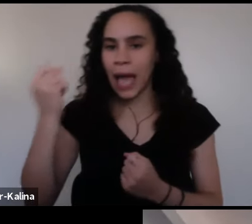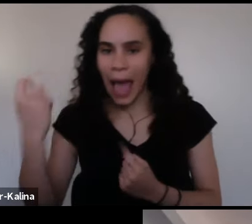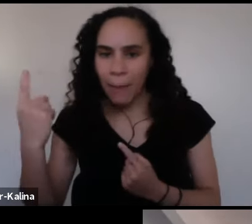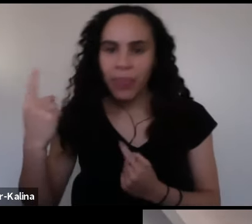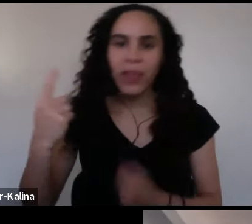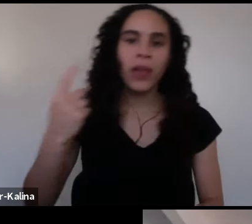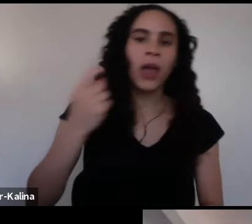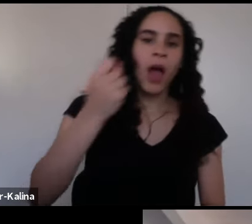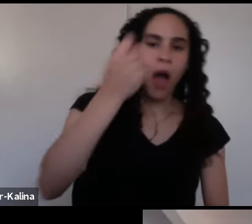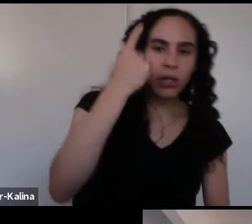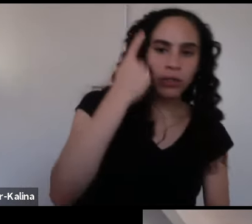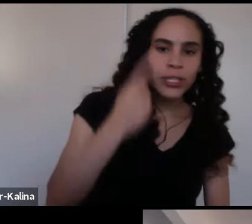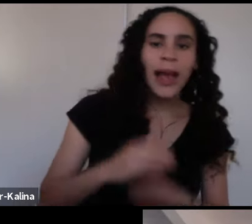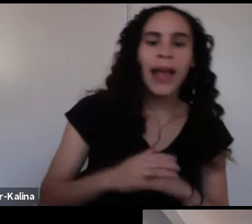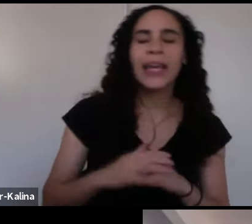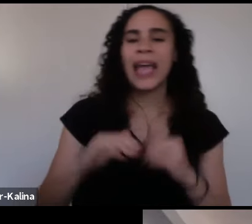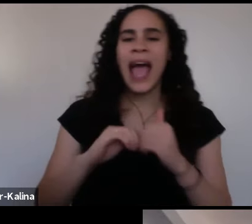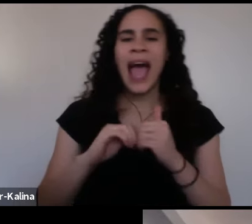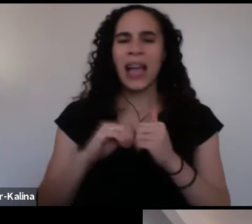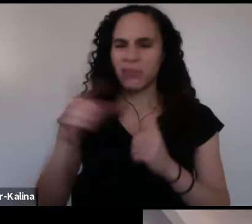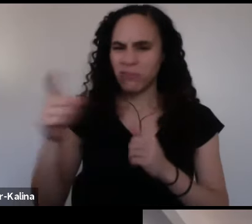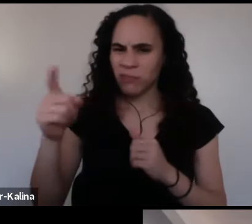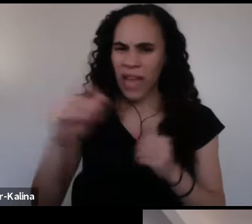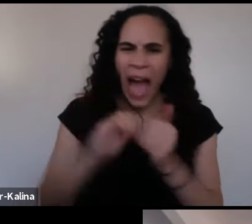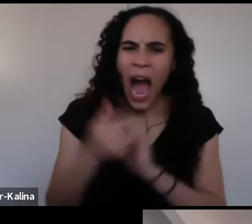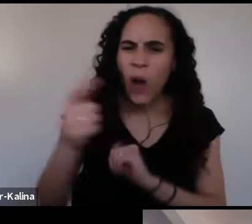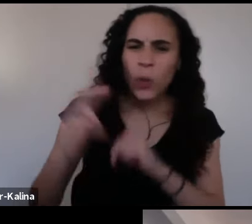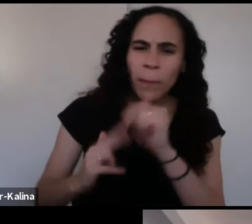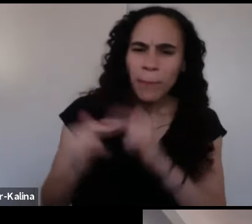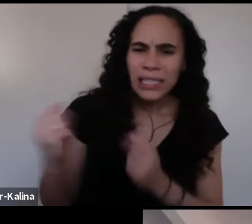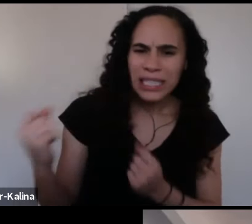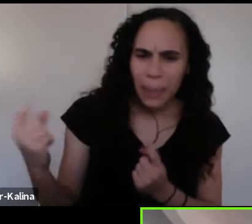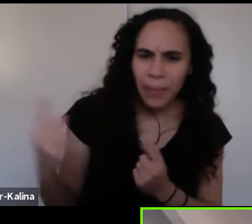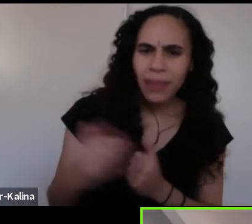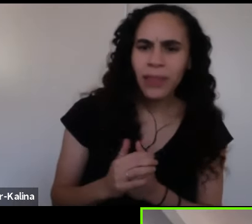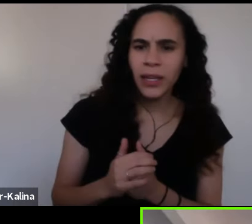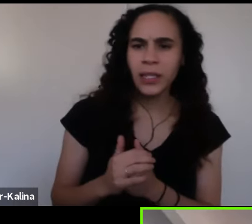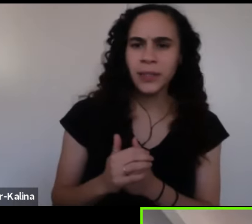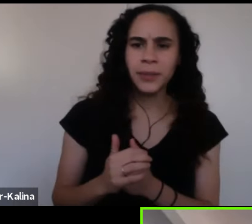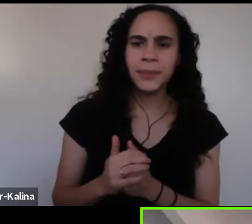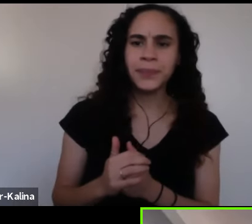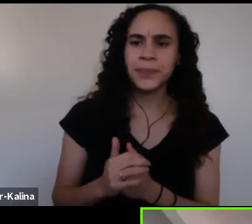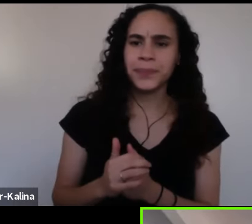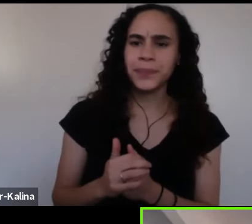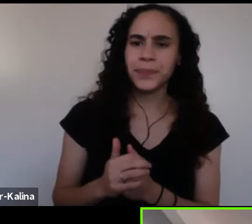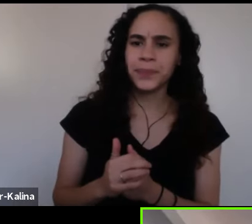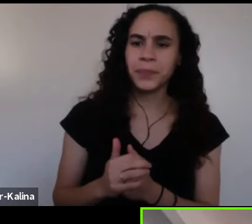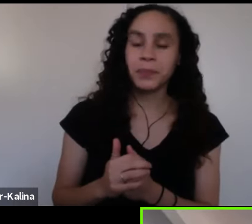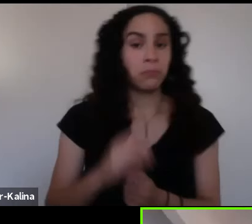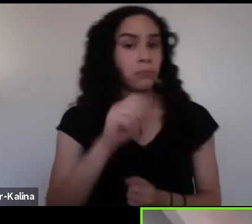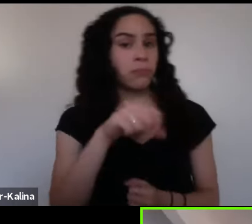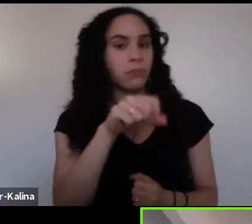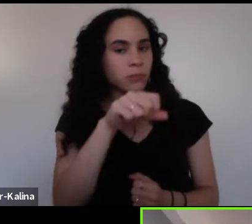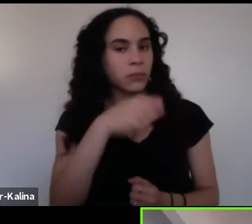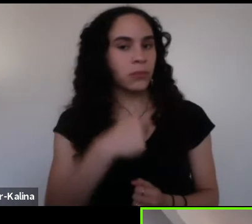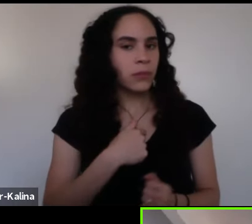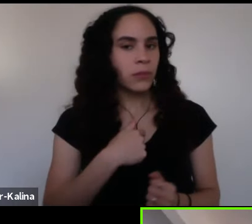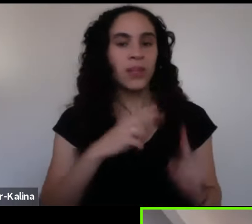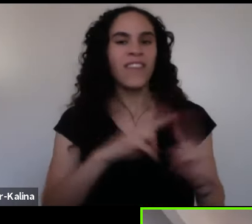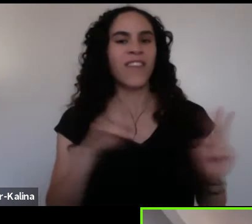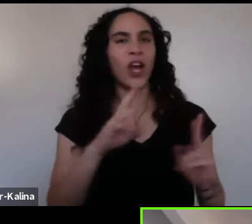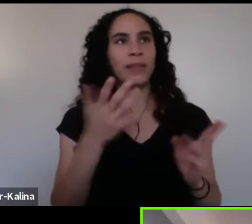talk a little bit about some of the things? How are you doing that? How are you building empathy across the Yeah, I'm in a very unique